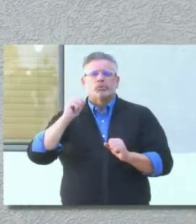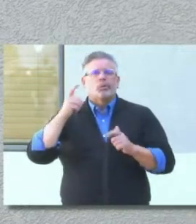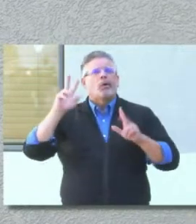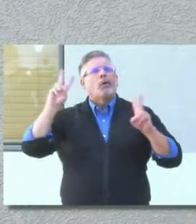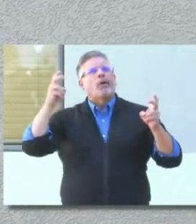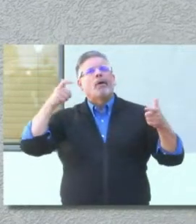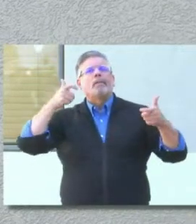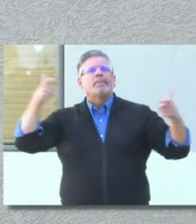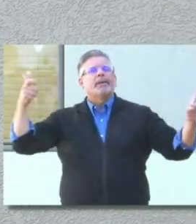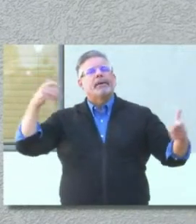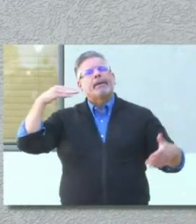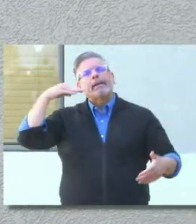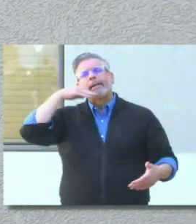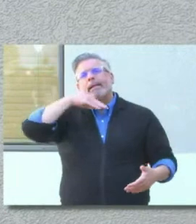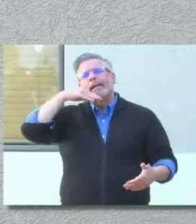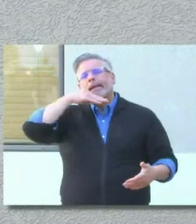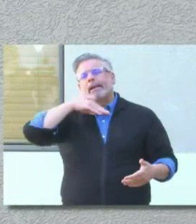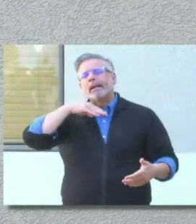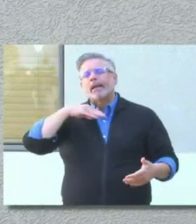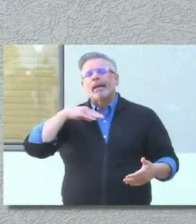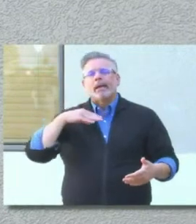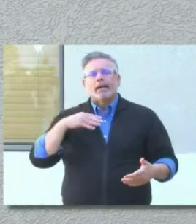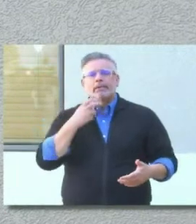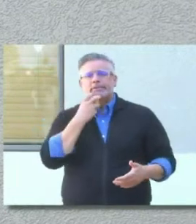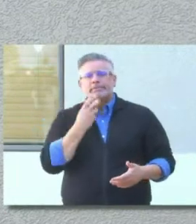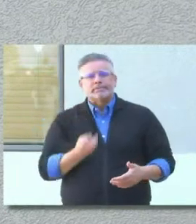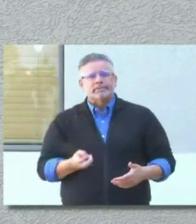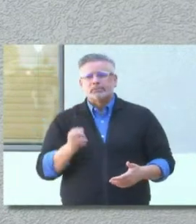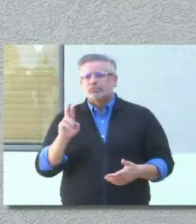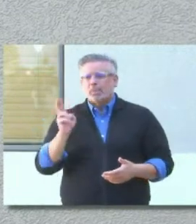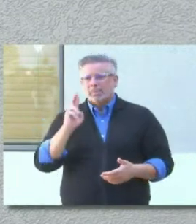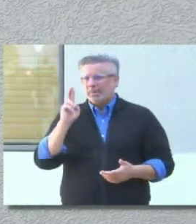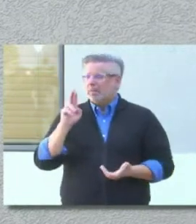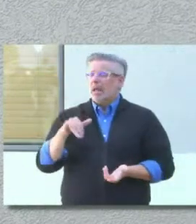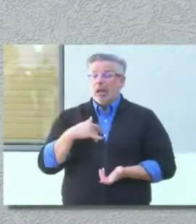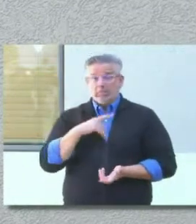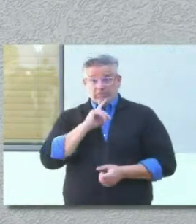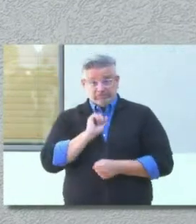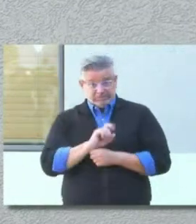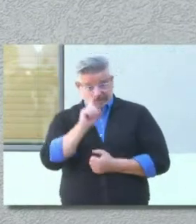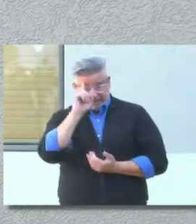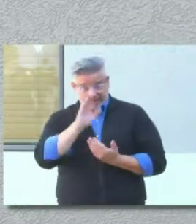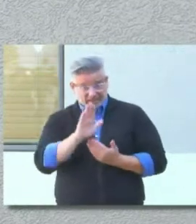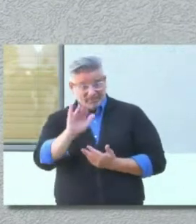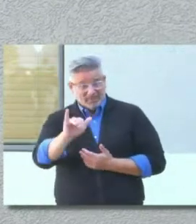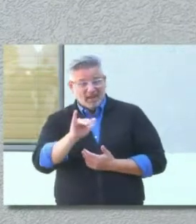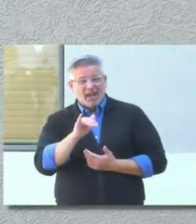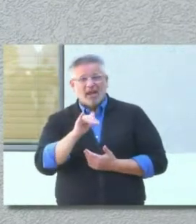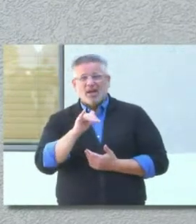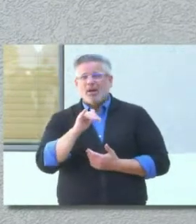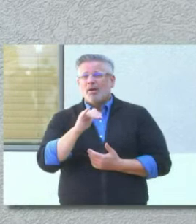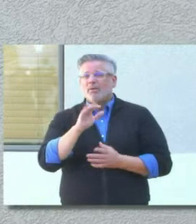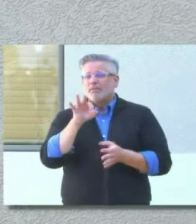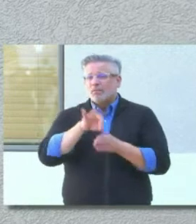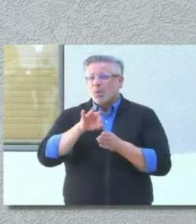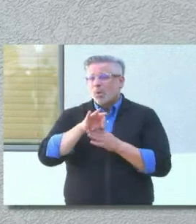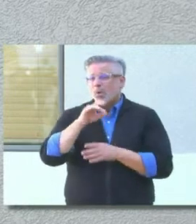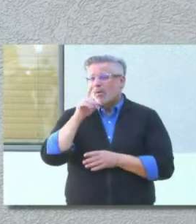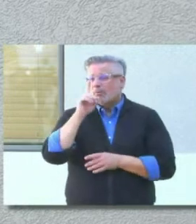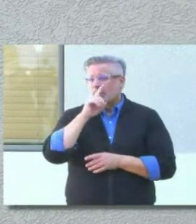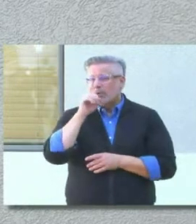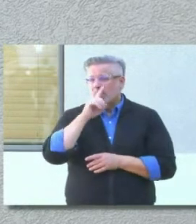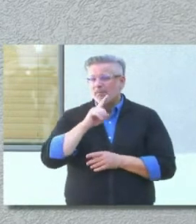lie, and how a jaw-dropping number of Republicans believe it, and this notion of voter fraud,